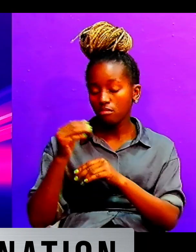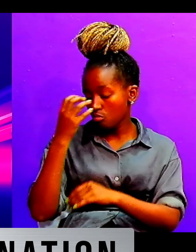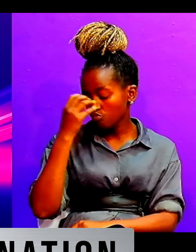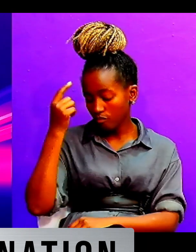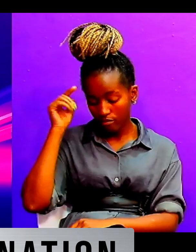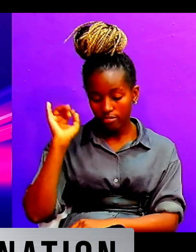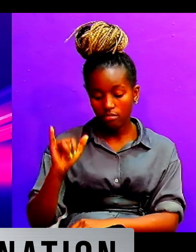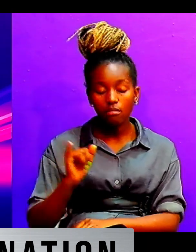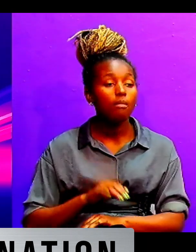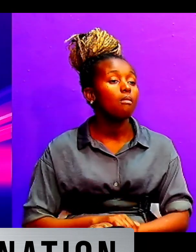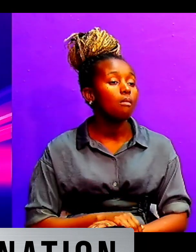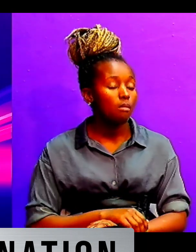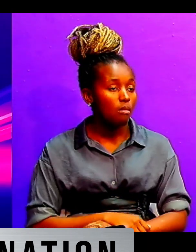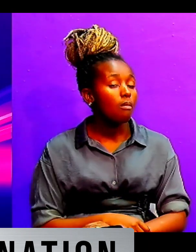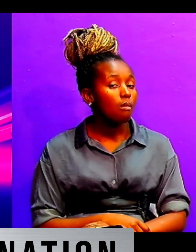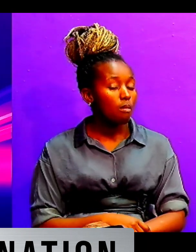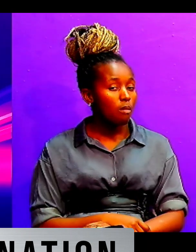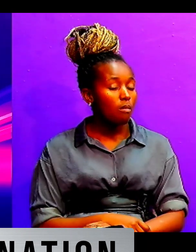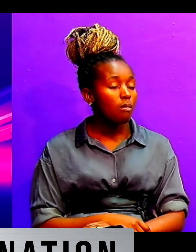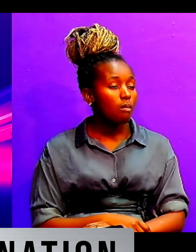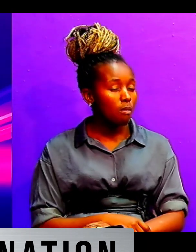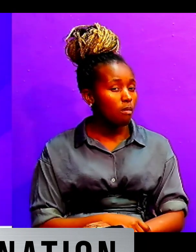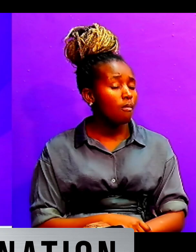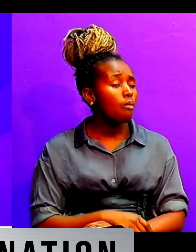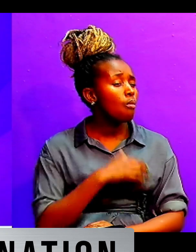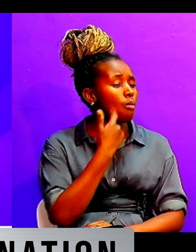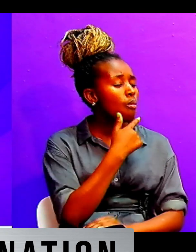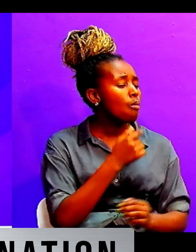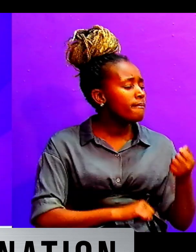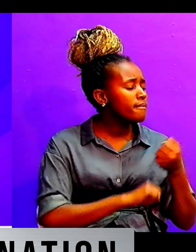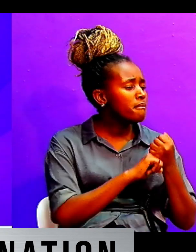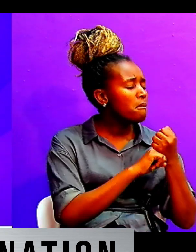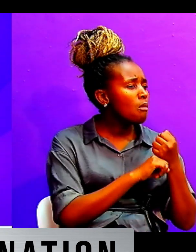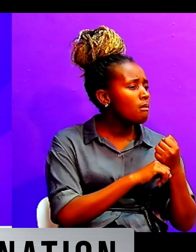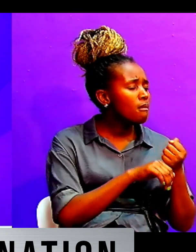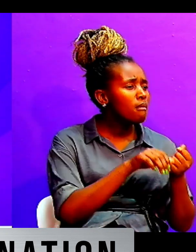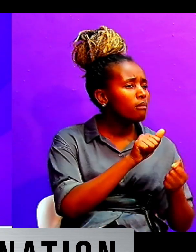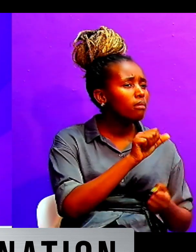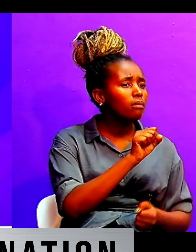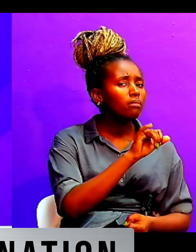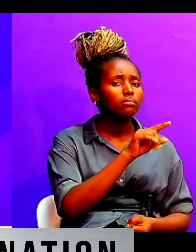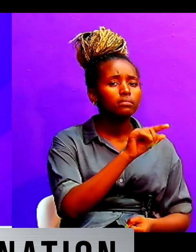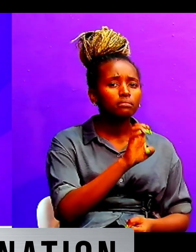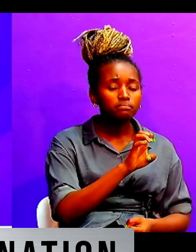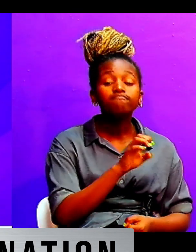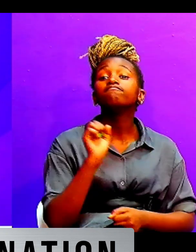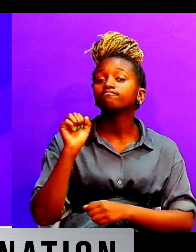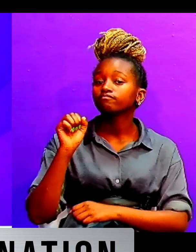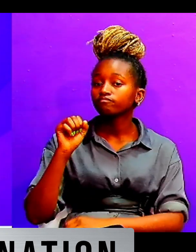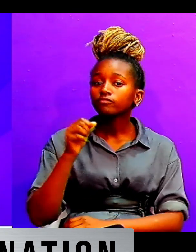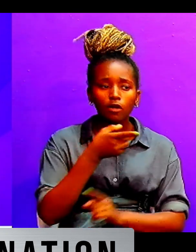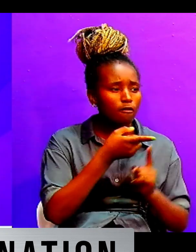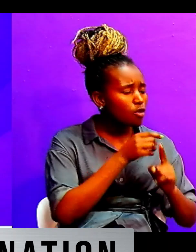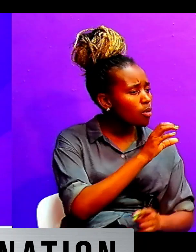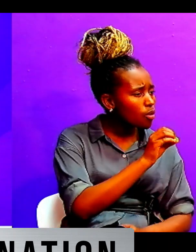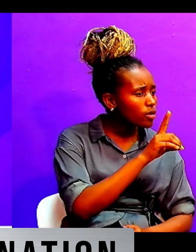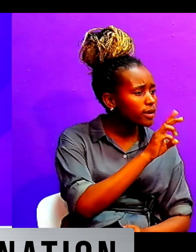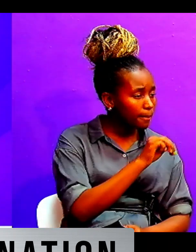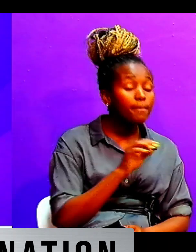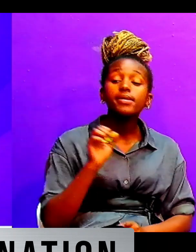Yeah. Now the big person who sponsored it, was it Crystal Asige? That's right. ODM.